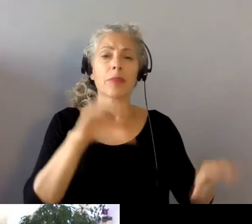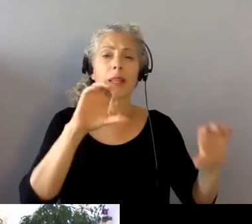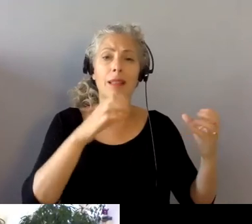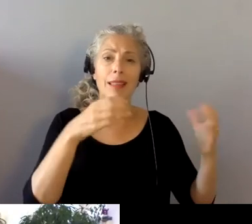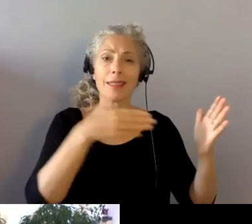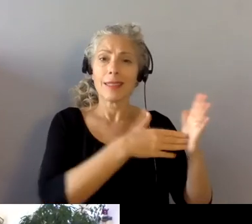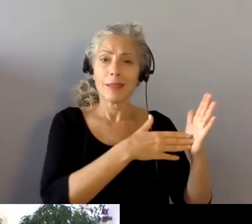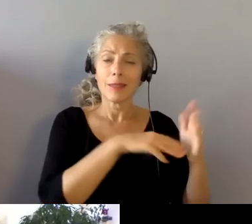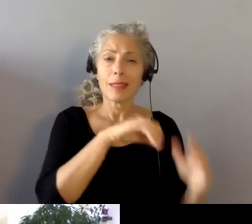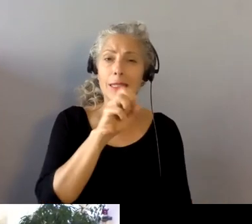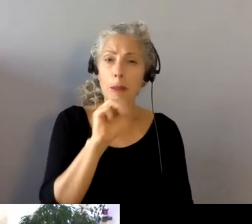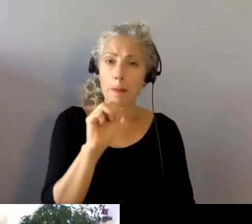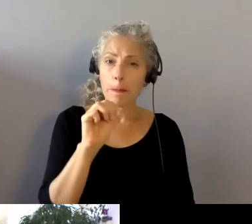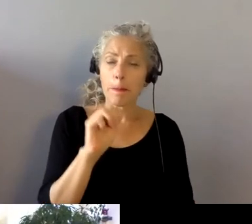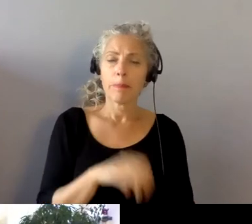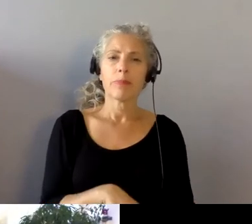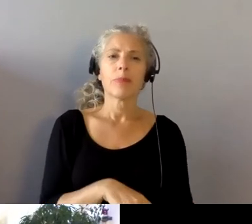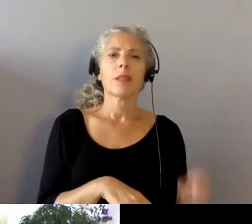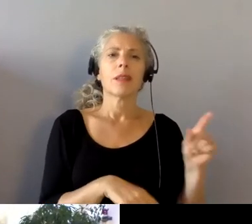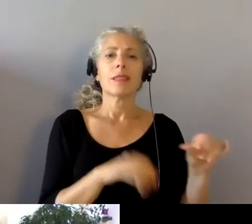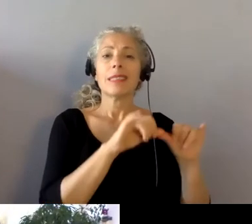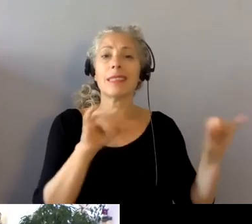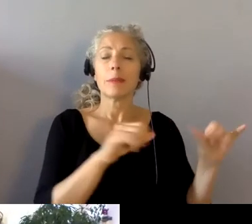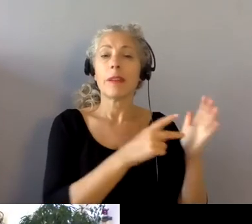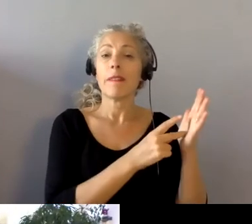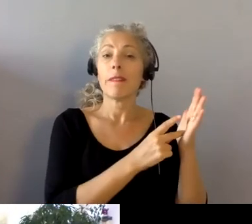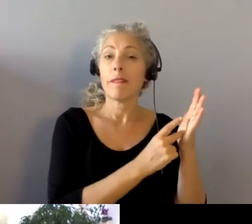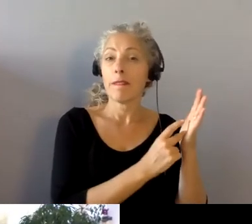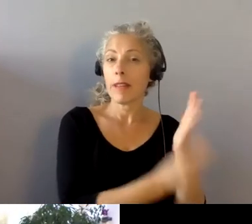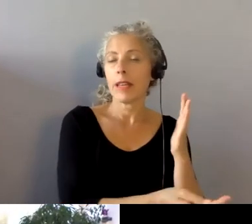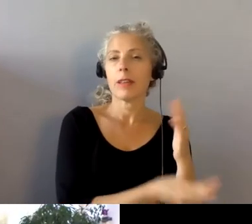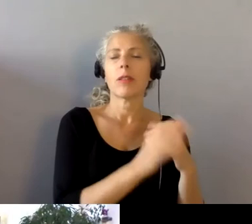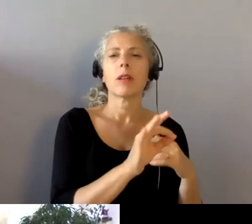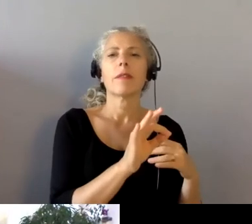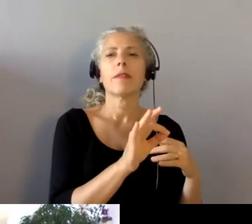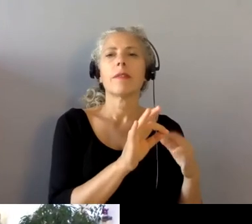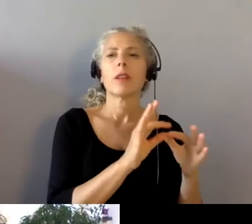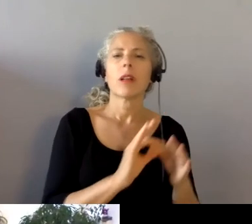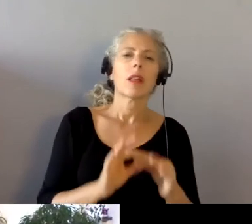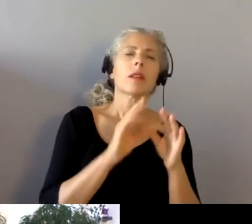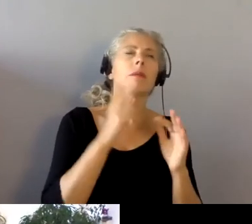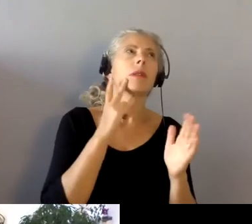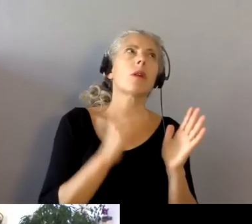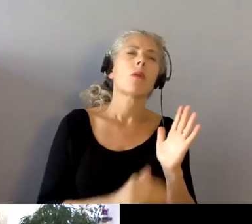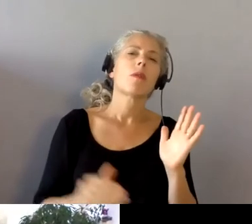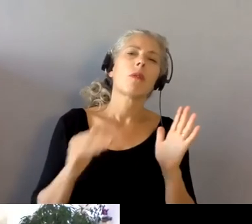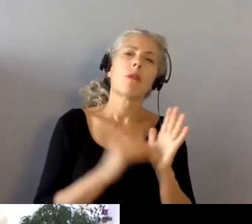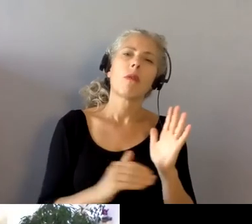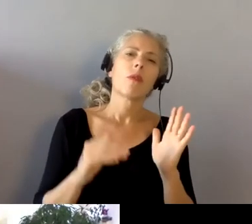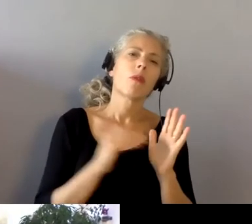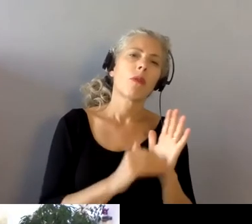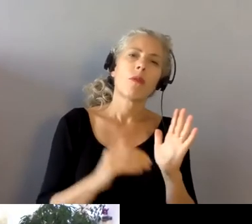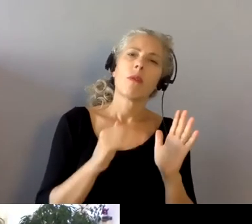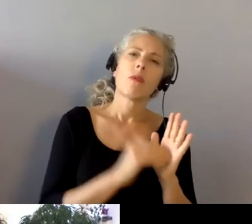systemic kind of failure of the collective that we have seen over and over and over, and the kind